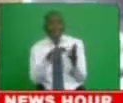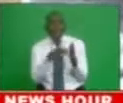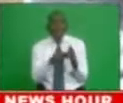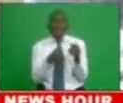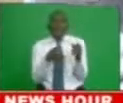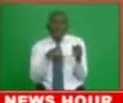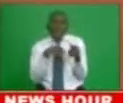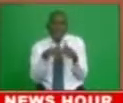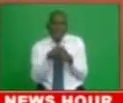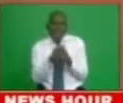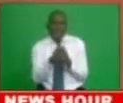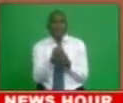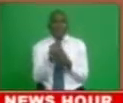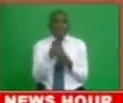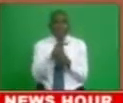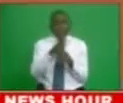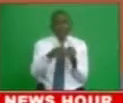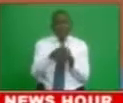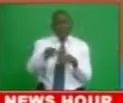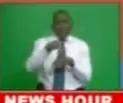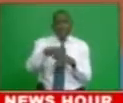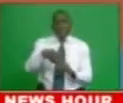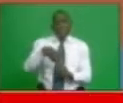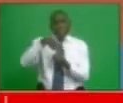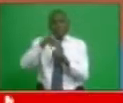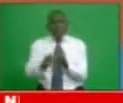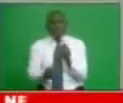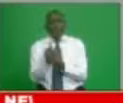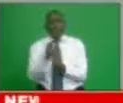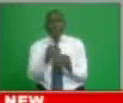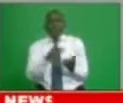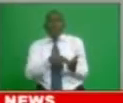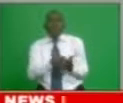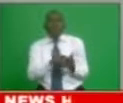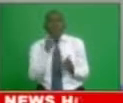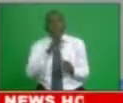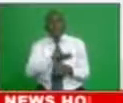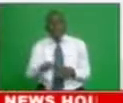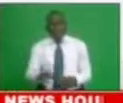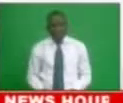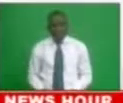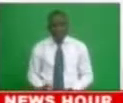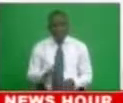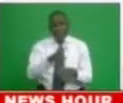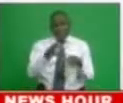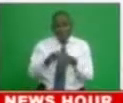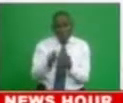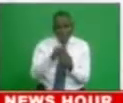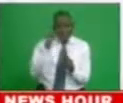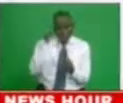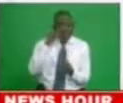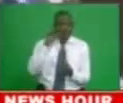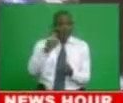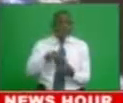is a weight which burdens the nation, especially the most vulnerable, women and children. Together with the Ministry of